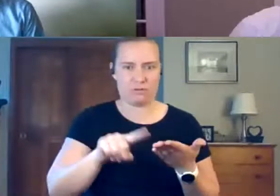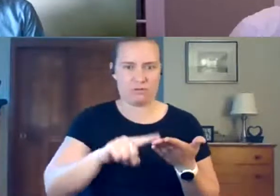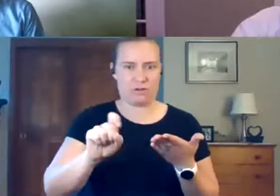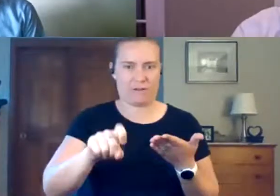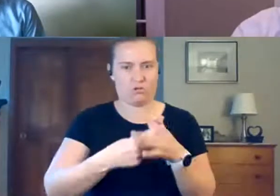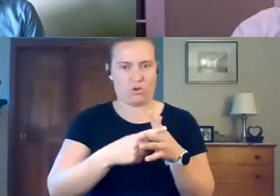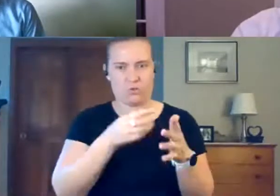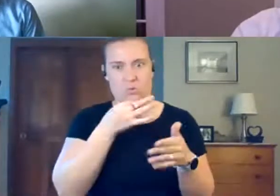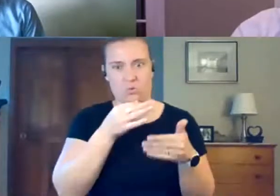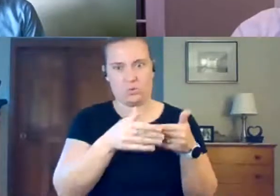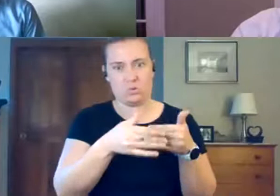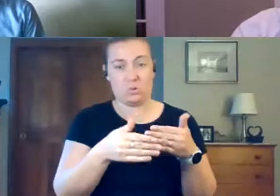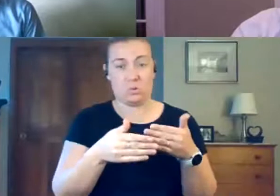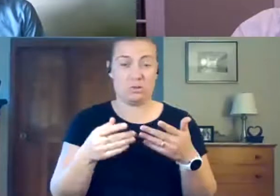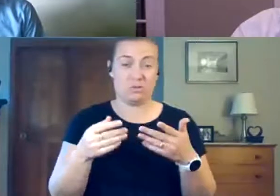on that yet.